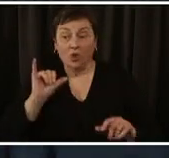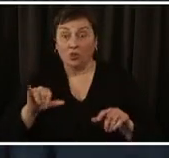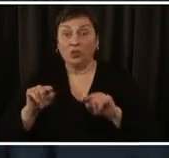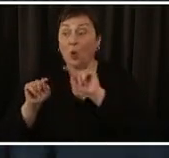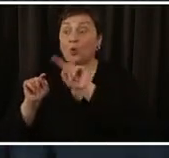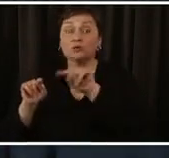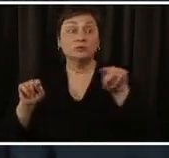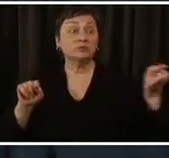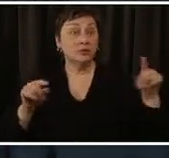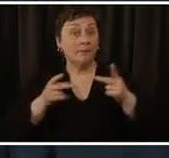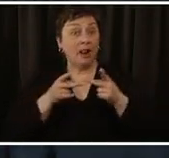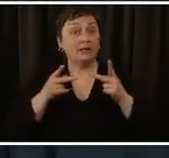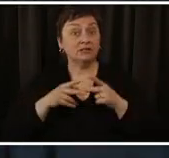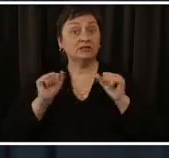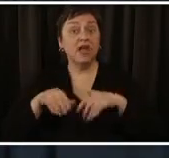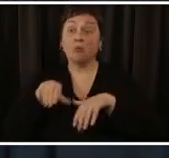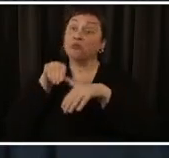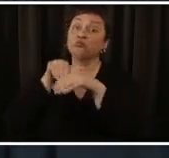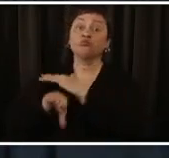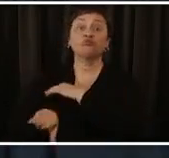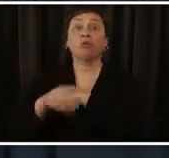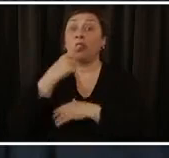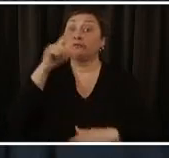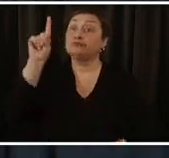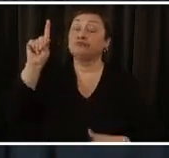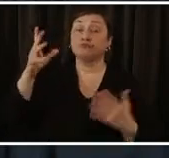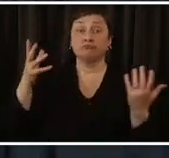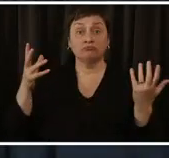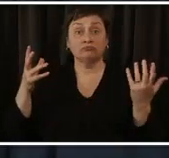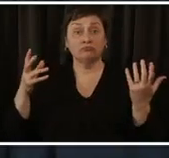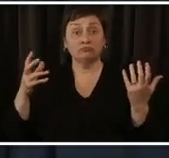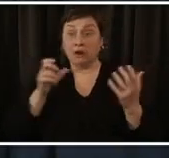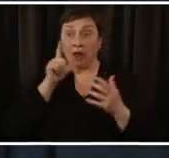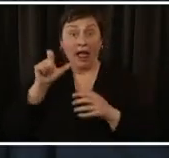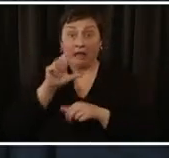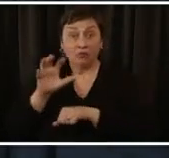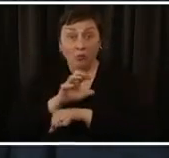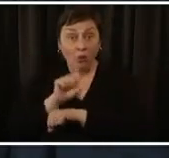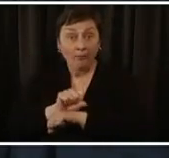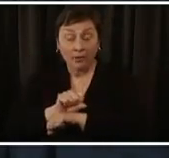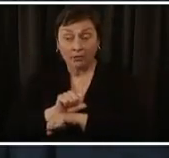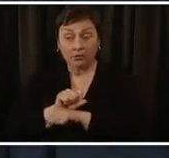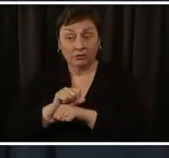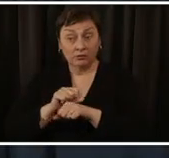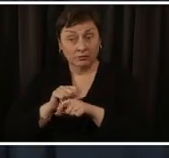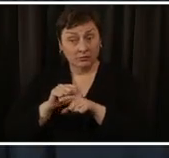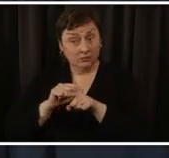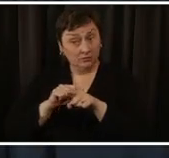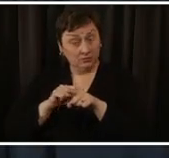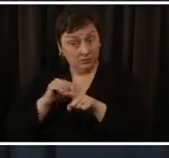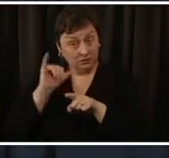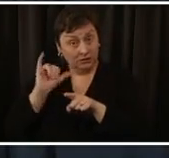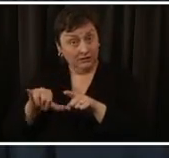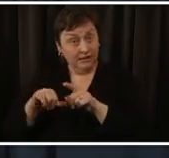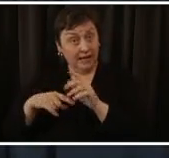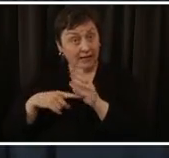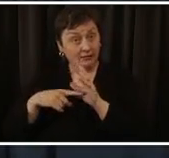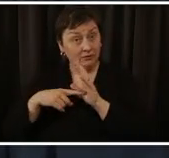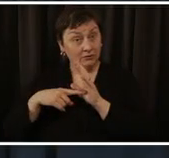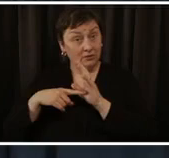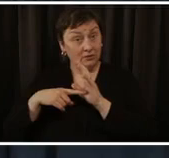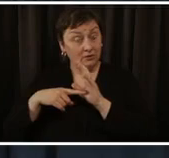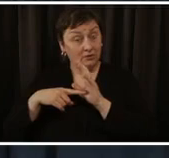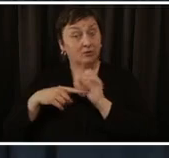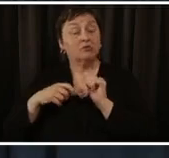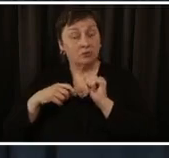is that indicative of the fact that we're kind of reaching that point in the vaccination process where there's more people who, or fewer people